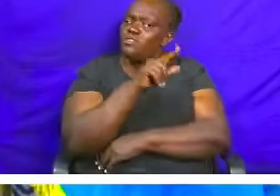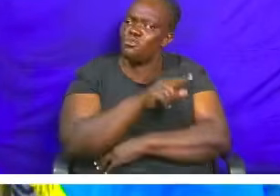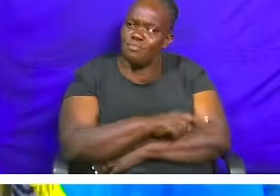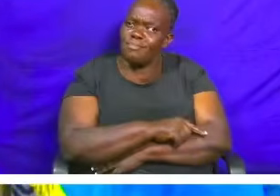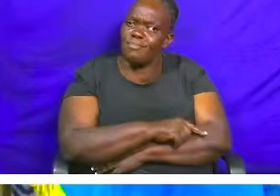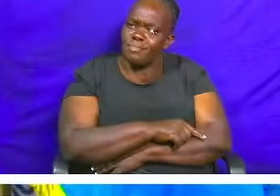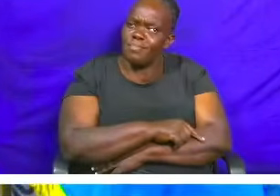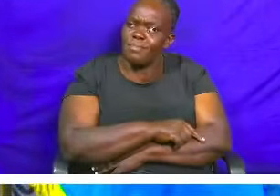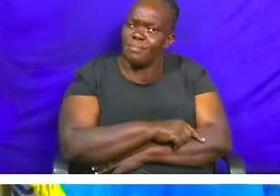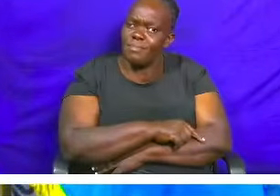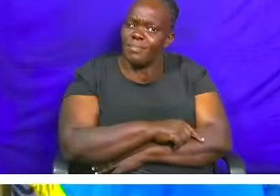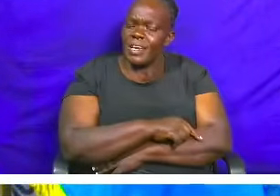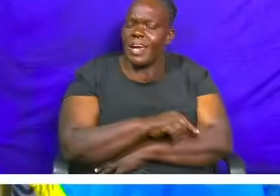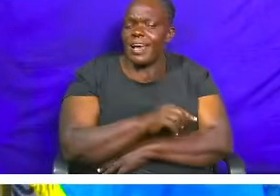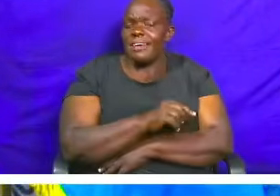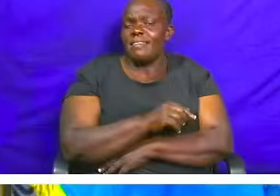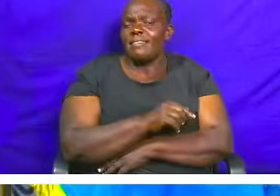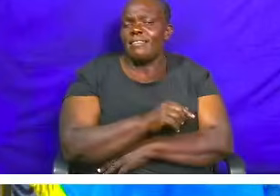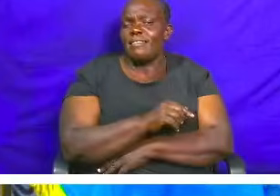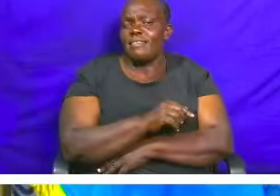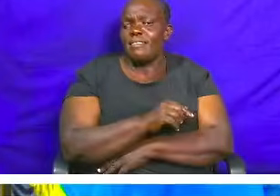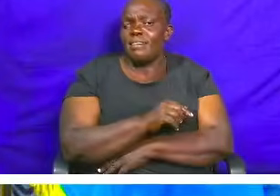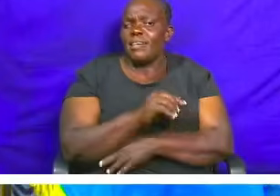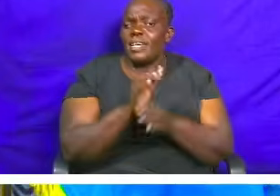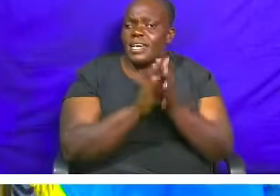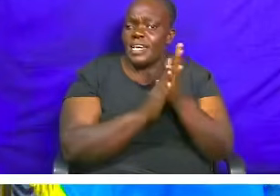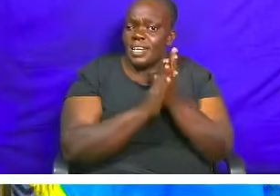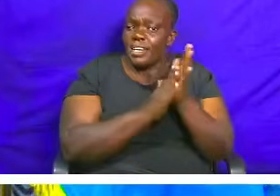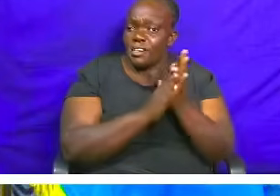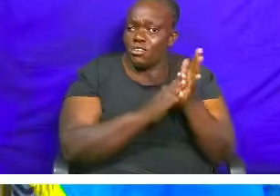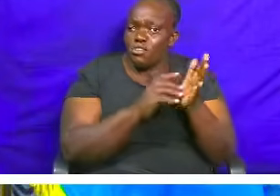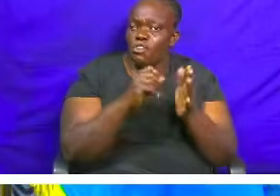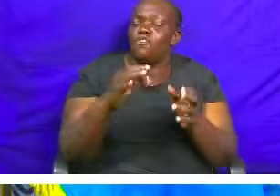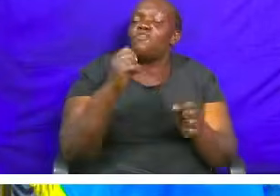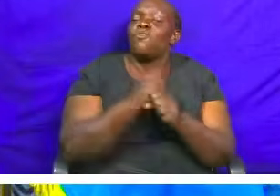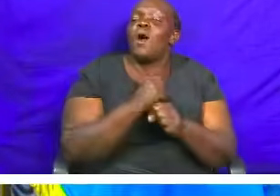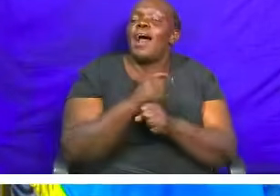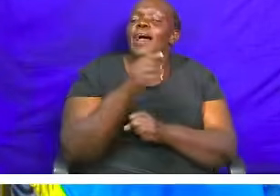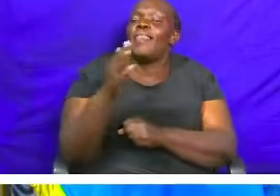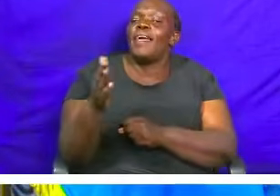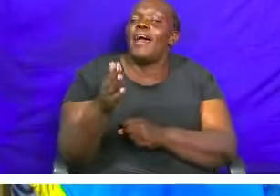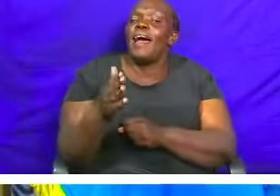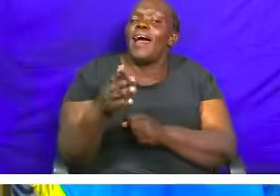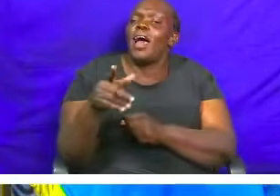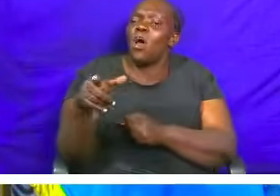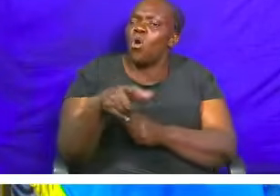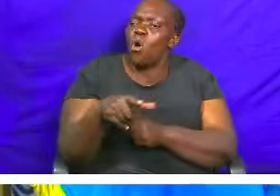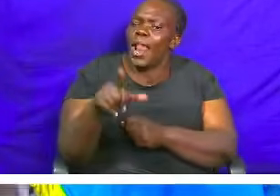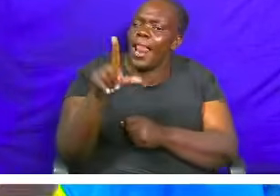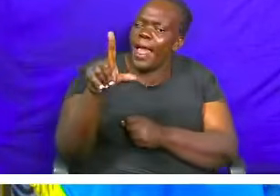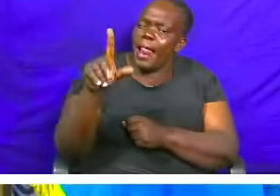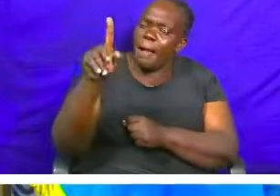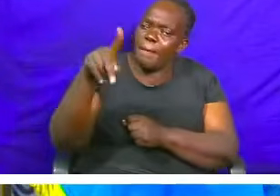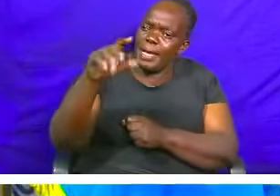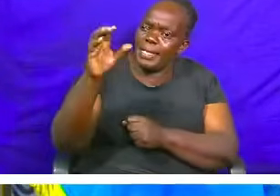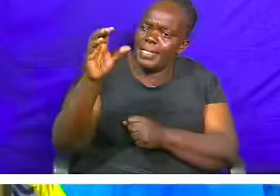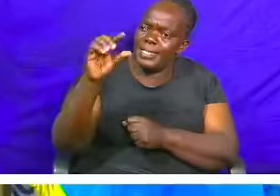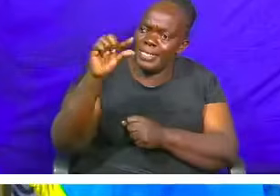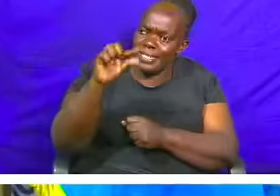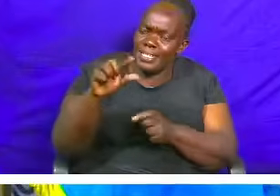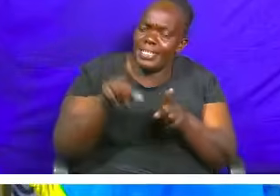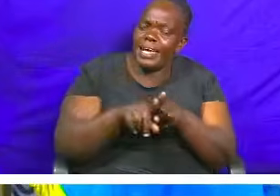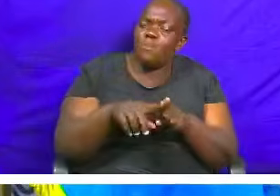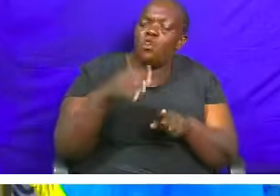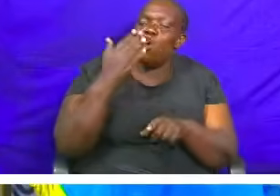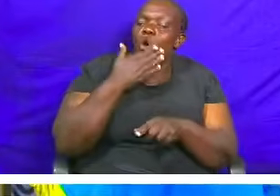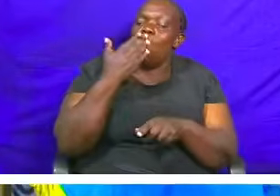so from the interest of a vehicle to now lubricants to LPG and now oil prices, you are the one to